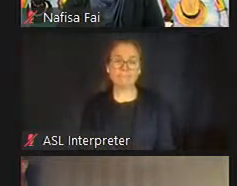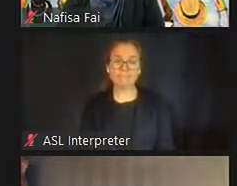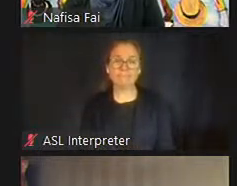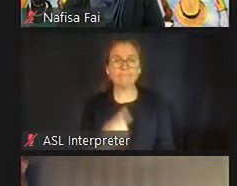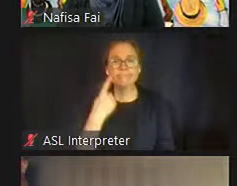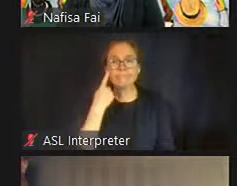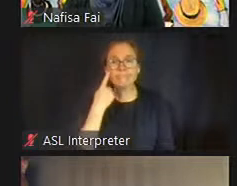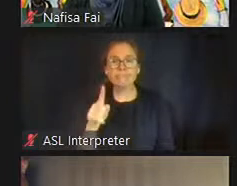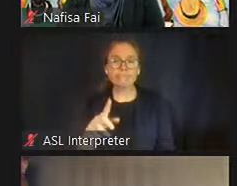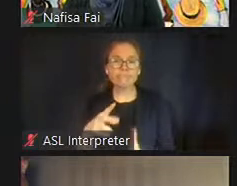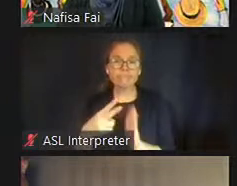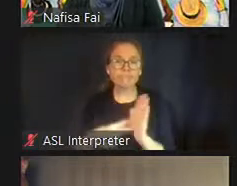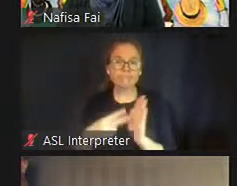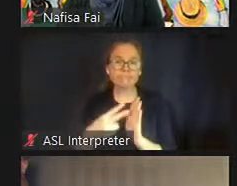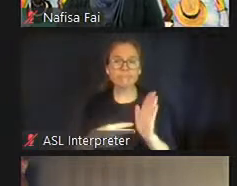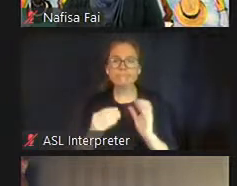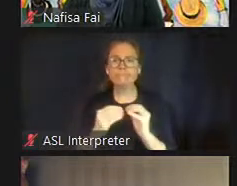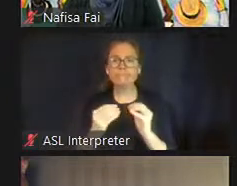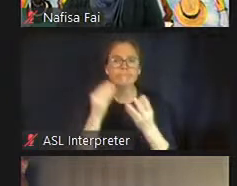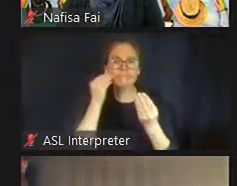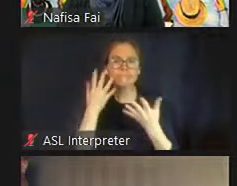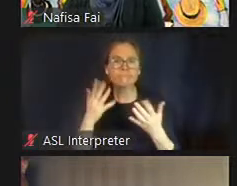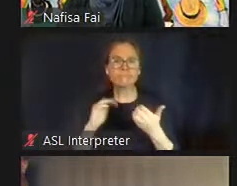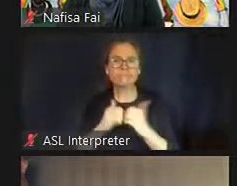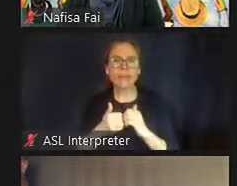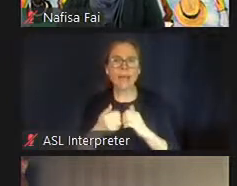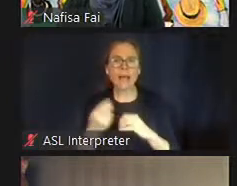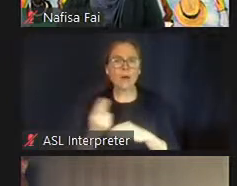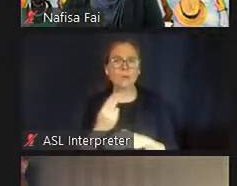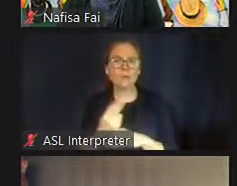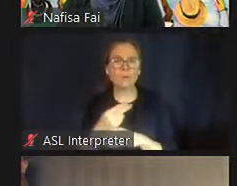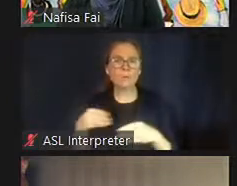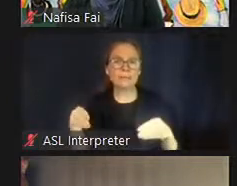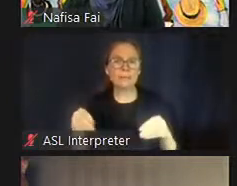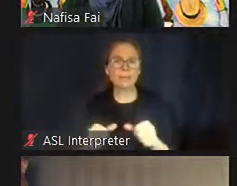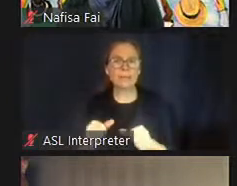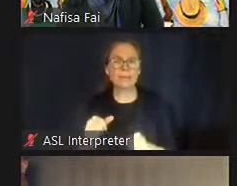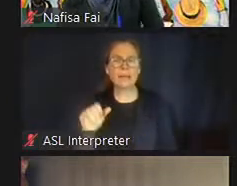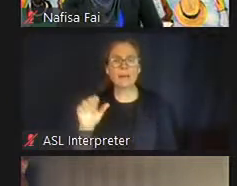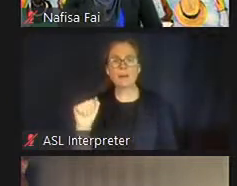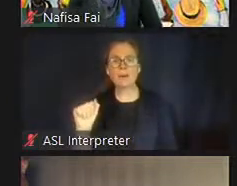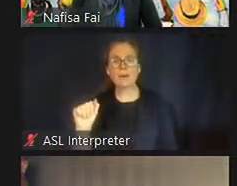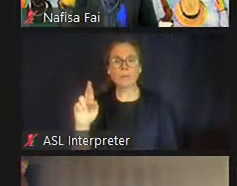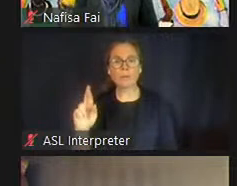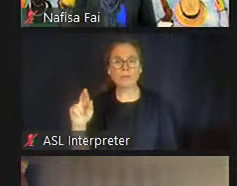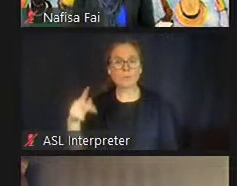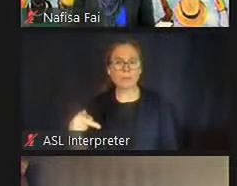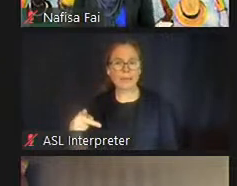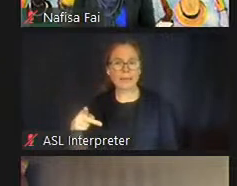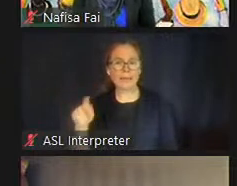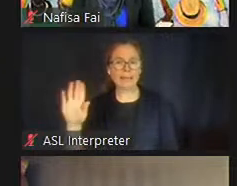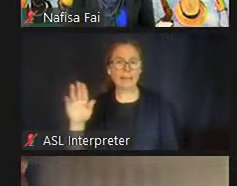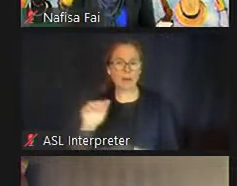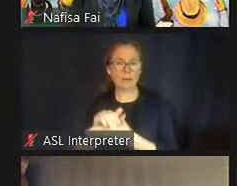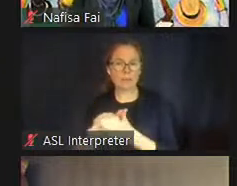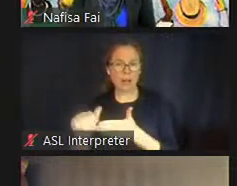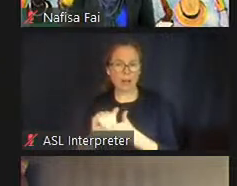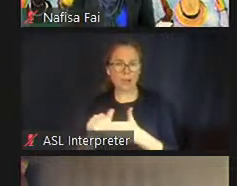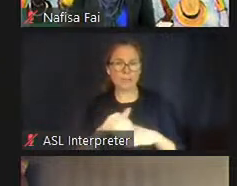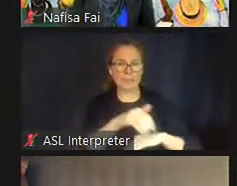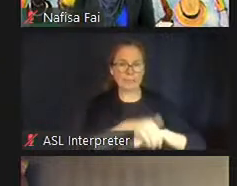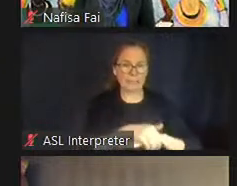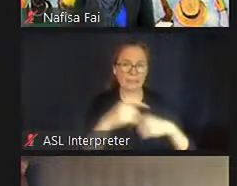use of the American Rescue Plan dollars. We've got an English page and a Spanish